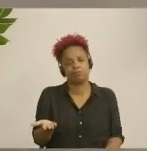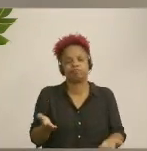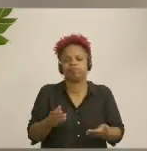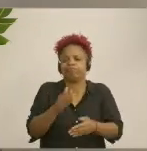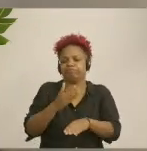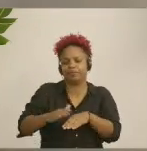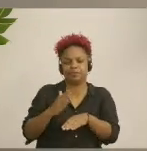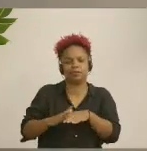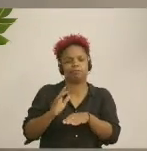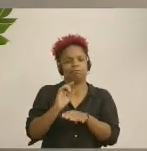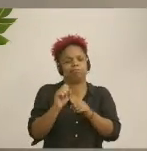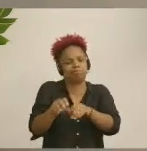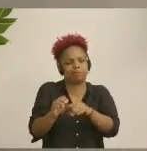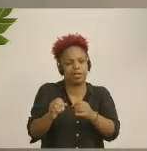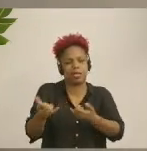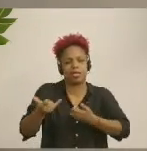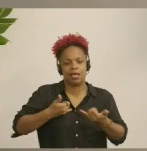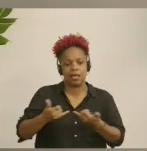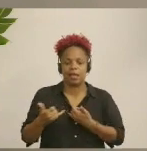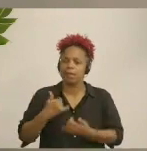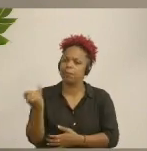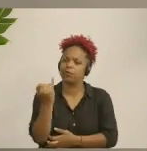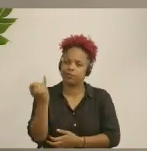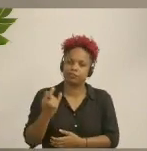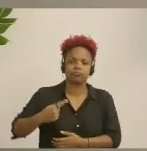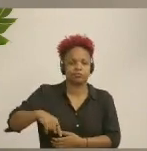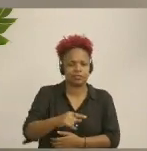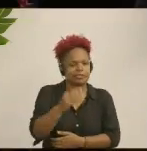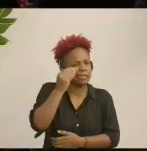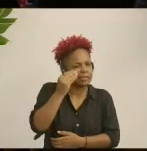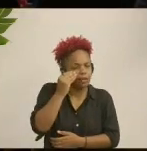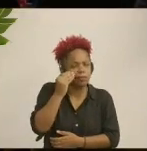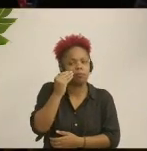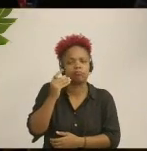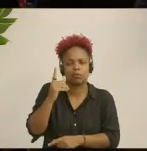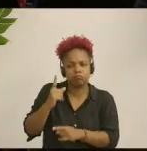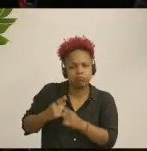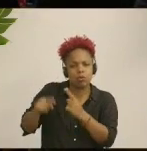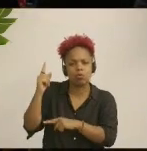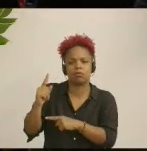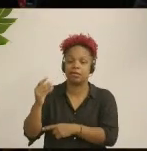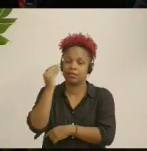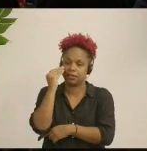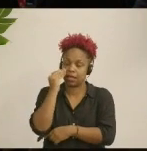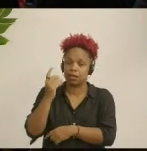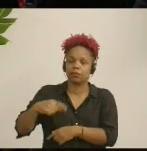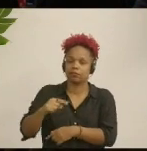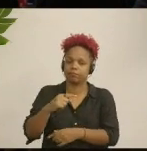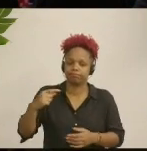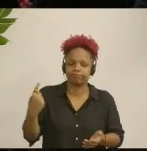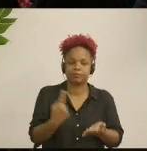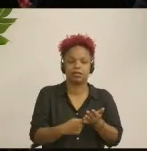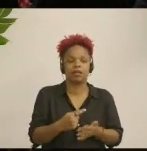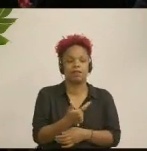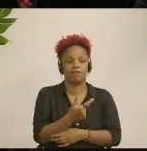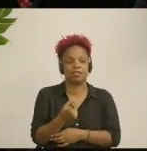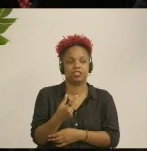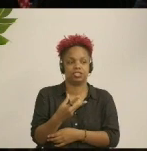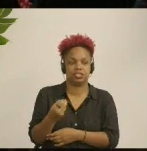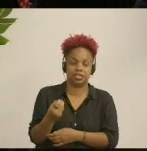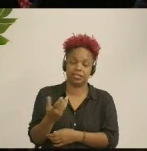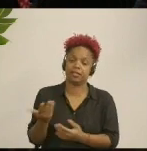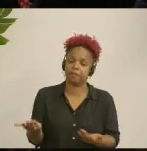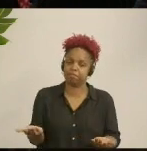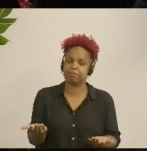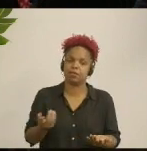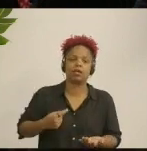accelerate progress on the 2030 agenda in this most pressing decade of action. SDSN is really honored to also introduce